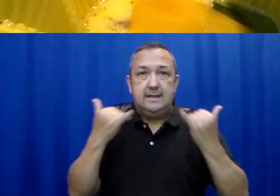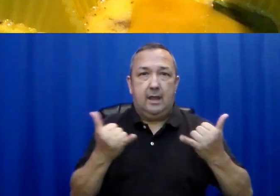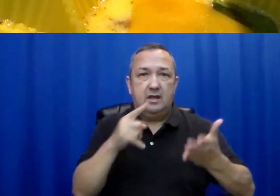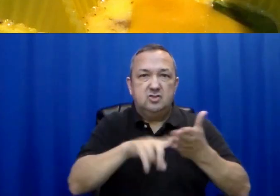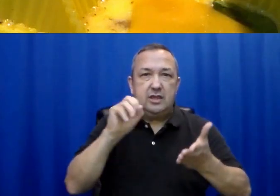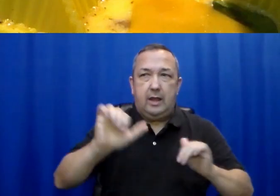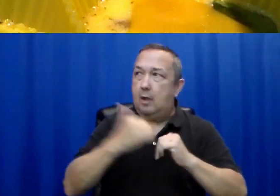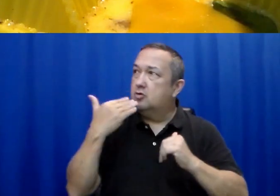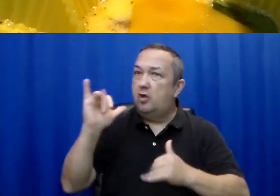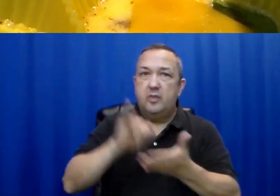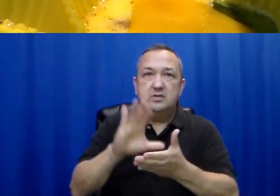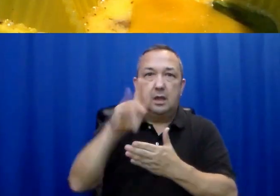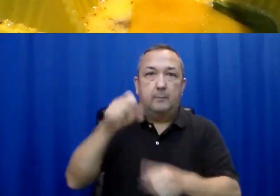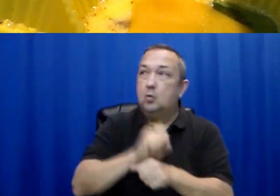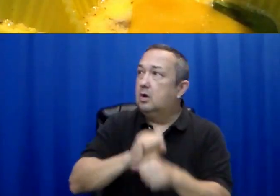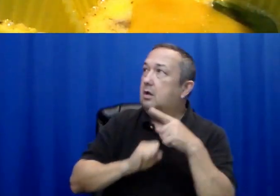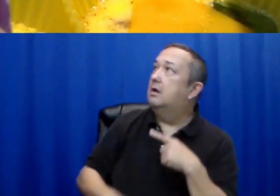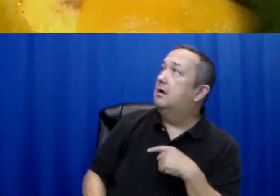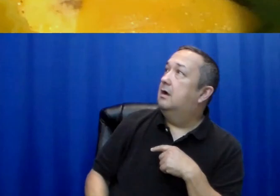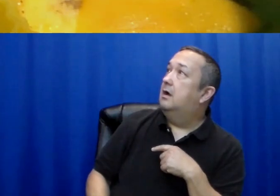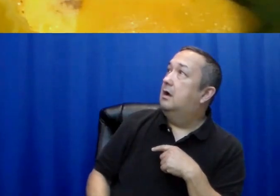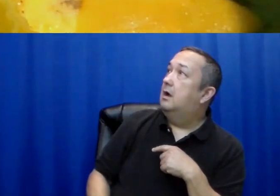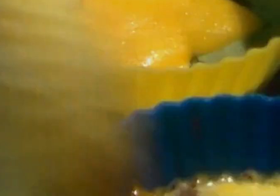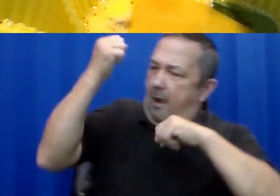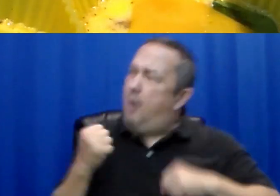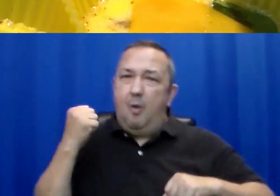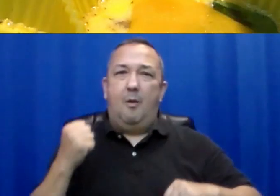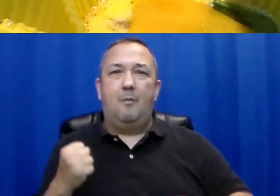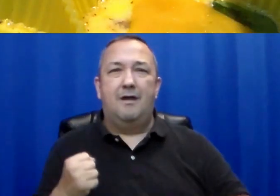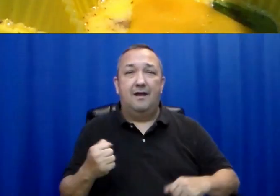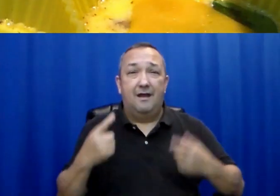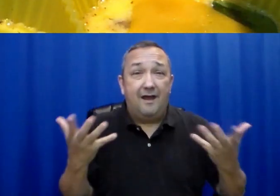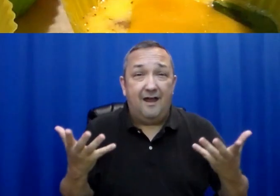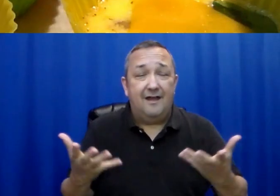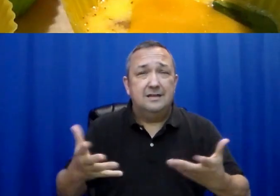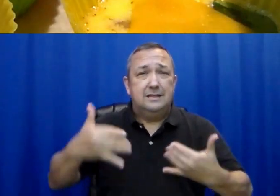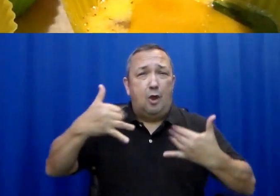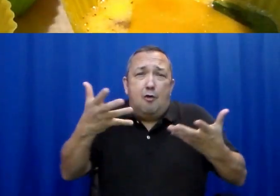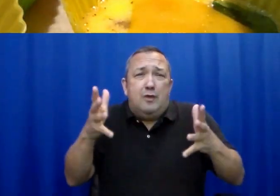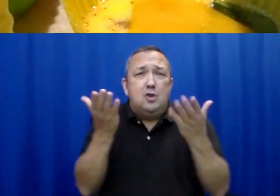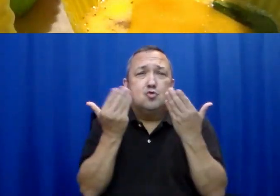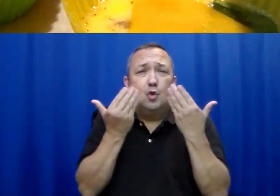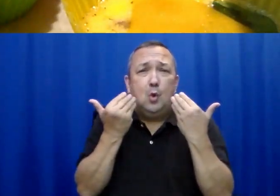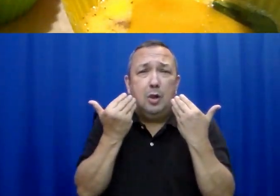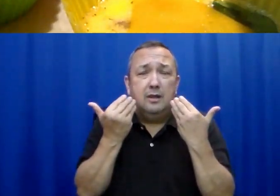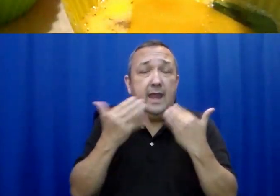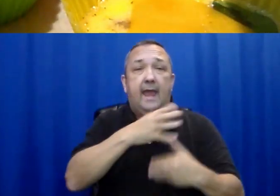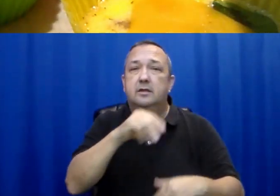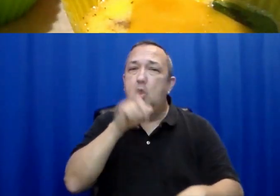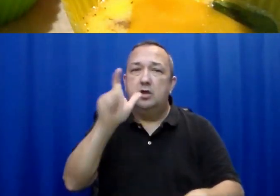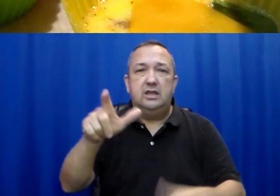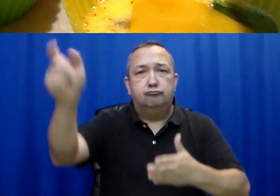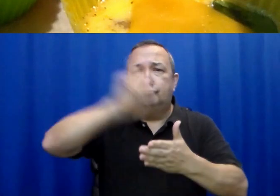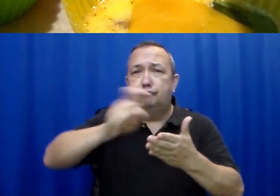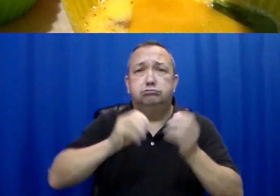out how nicely these silicone cups work. Boom! They're already cool to the touch and they don't